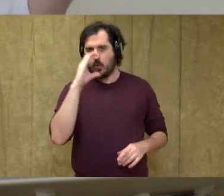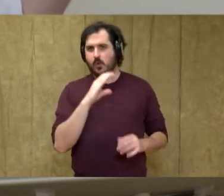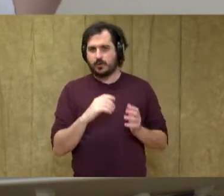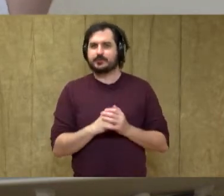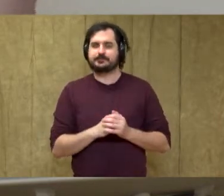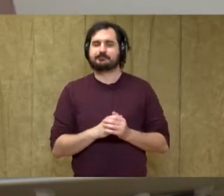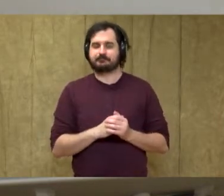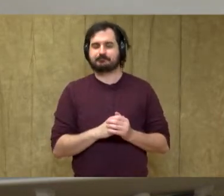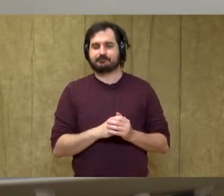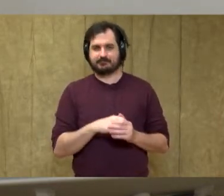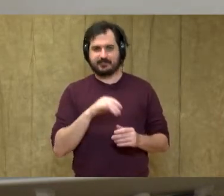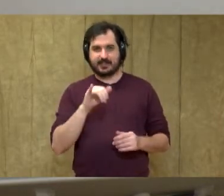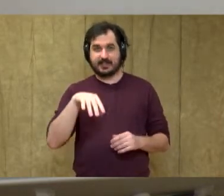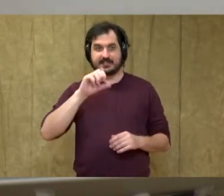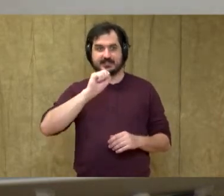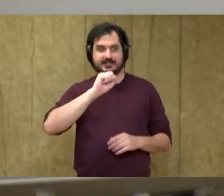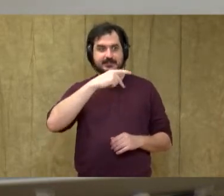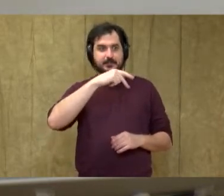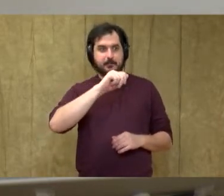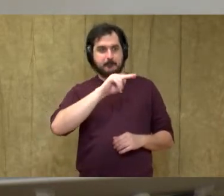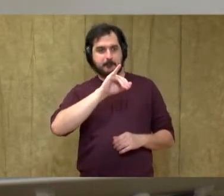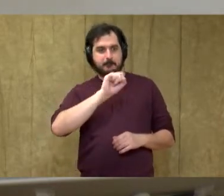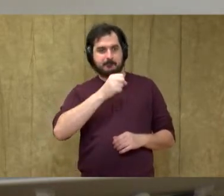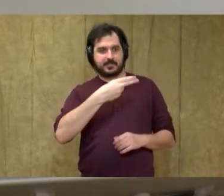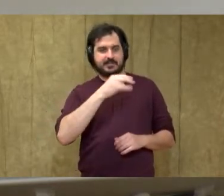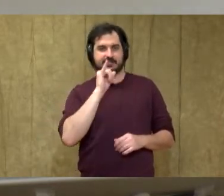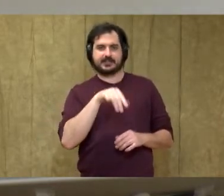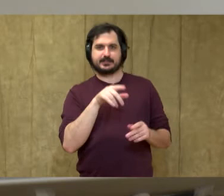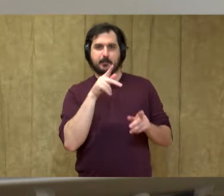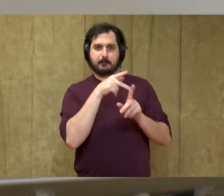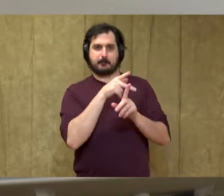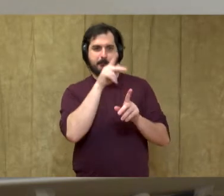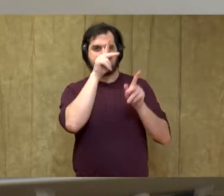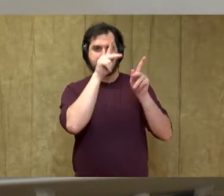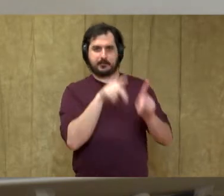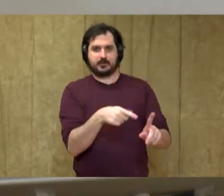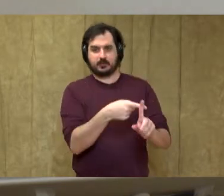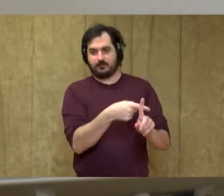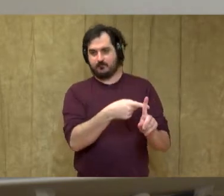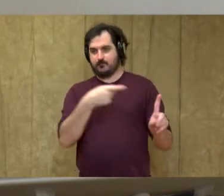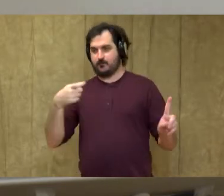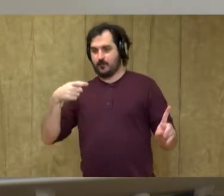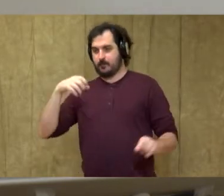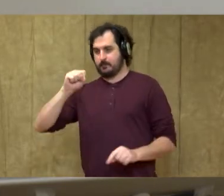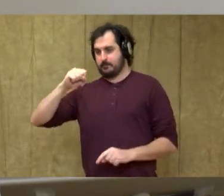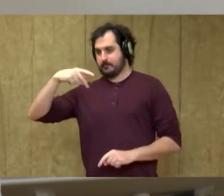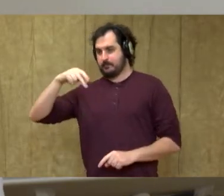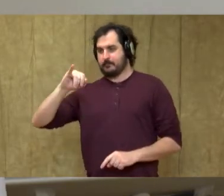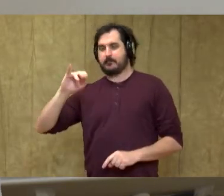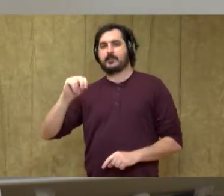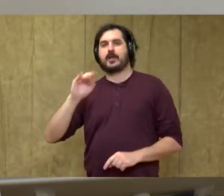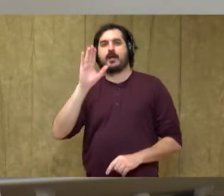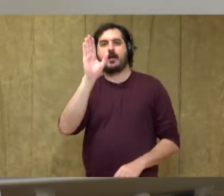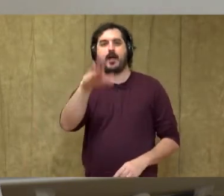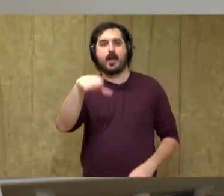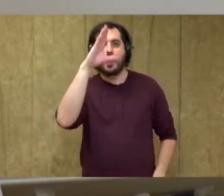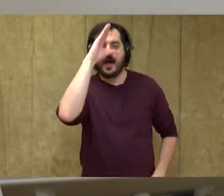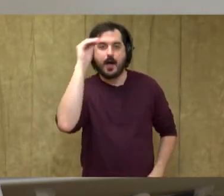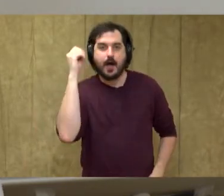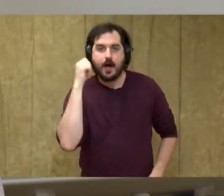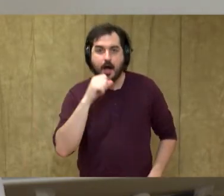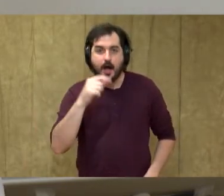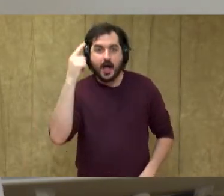are people who are from Spain. Oh, boys and girls, I think I figured this out. Because